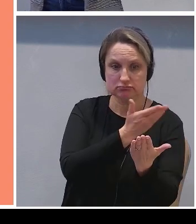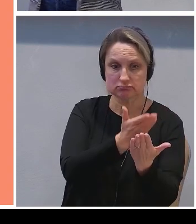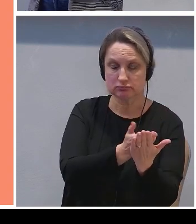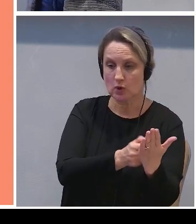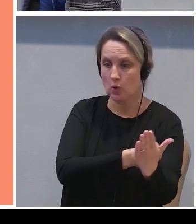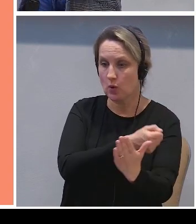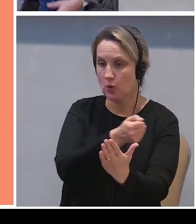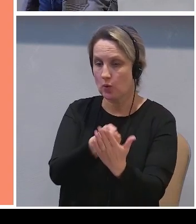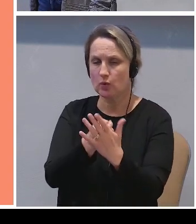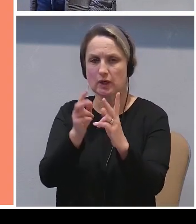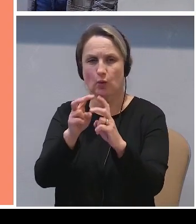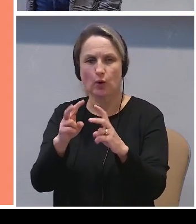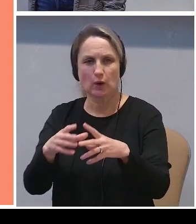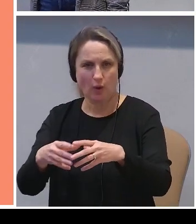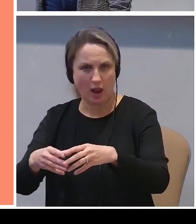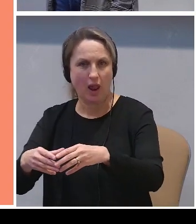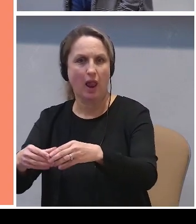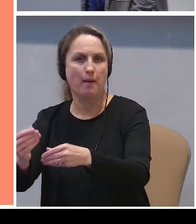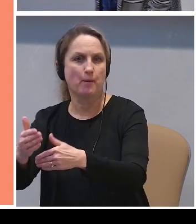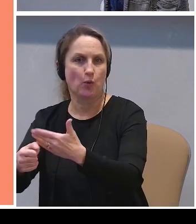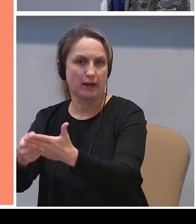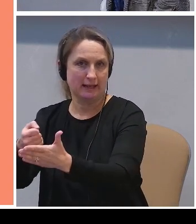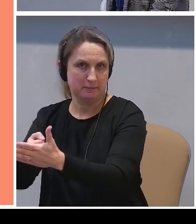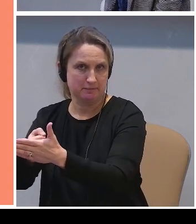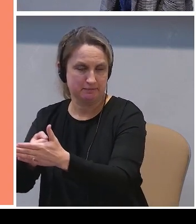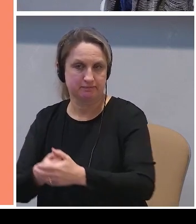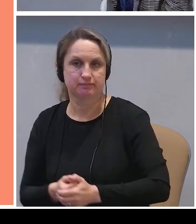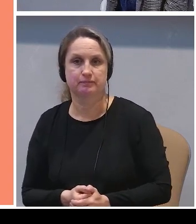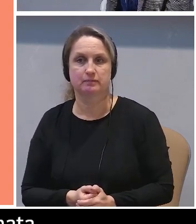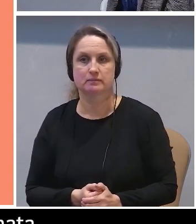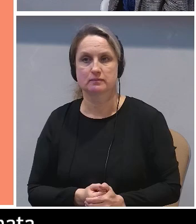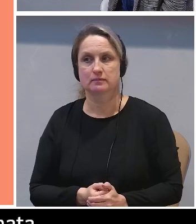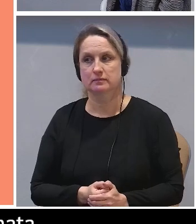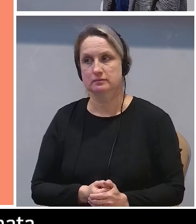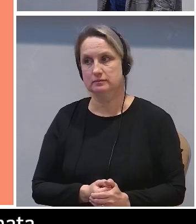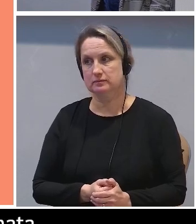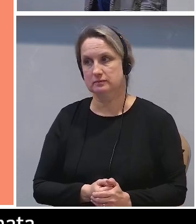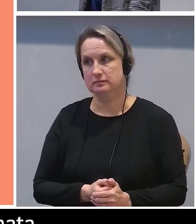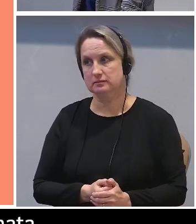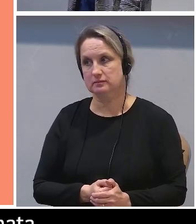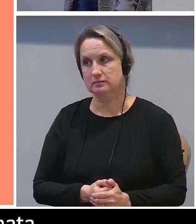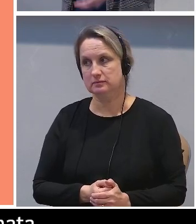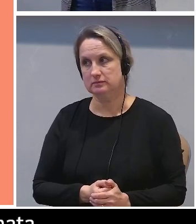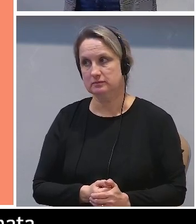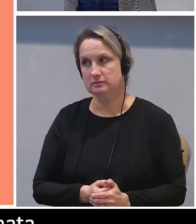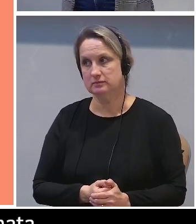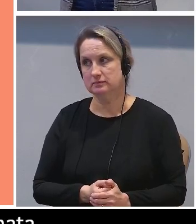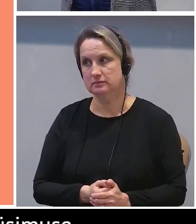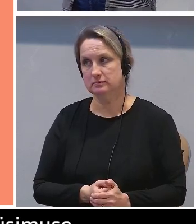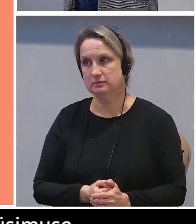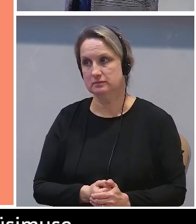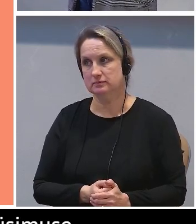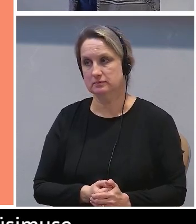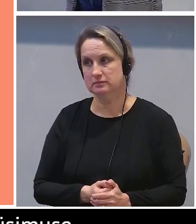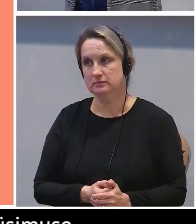reused in the different steps of a clinical trial. And I wanted to give an example here as a study case. We say, okay,